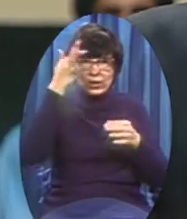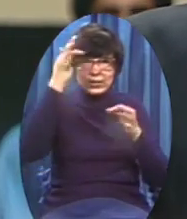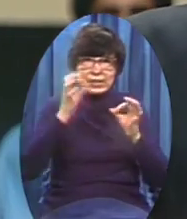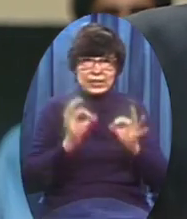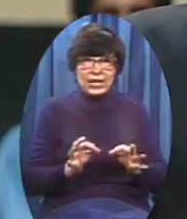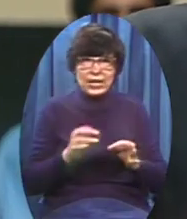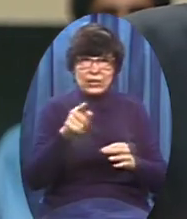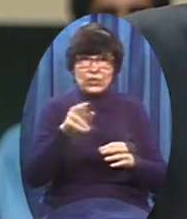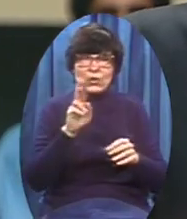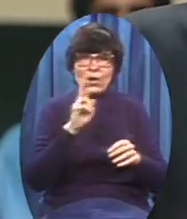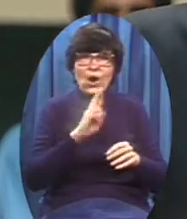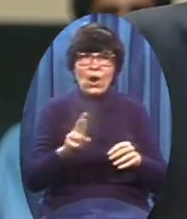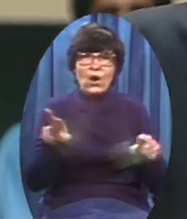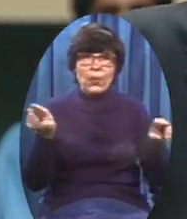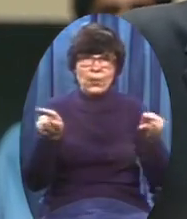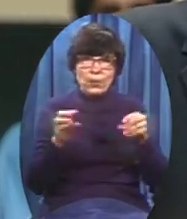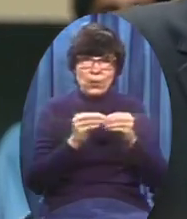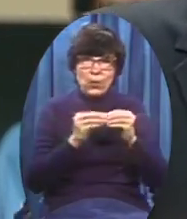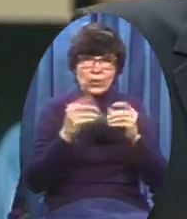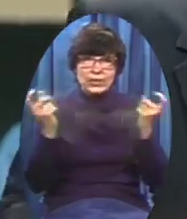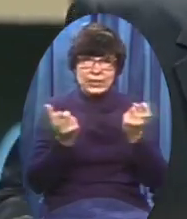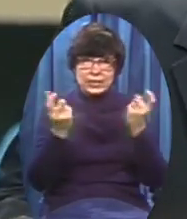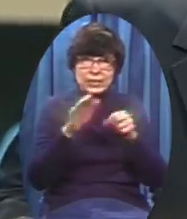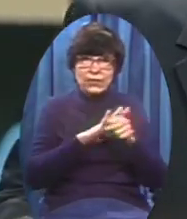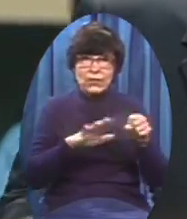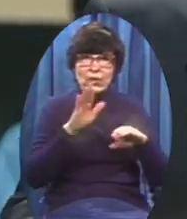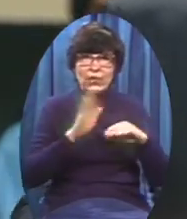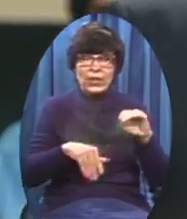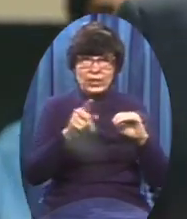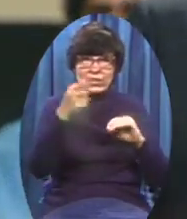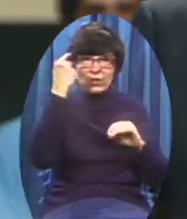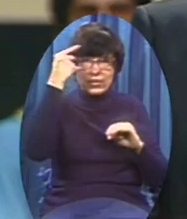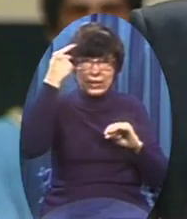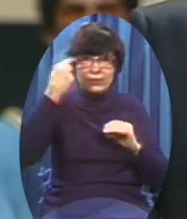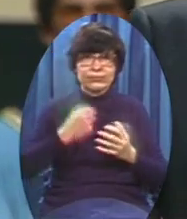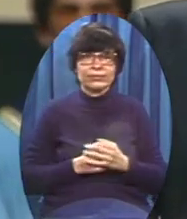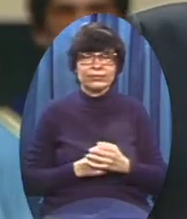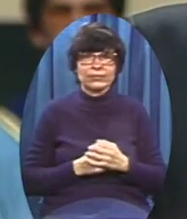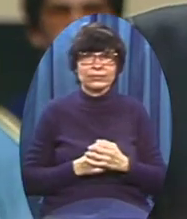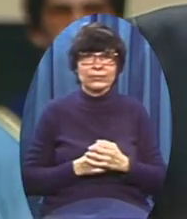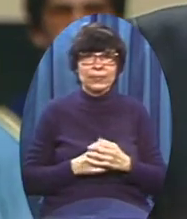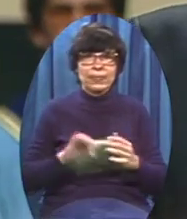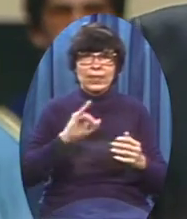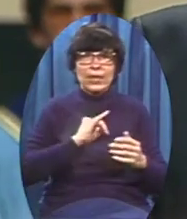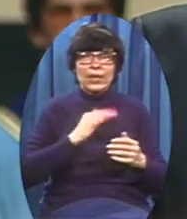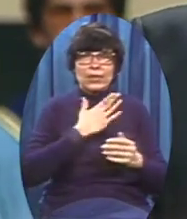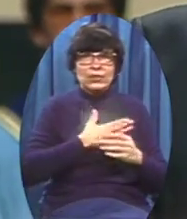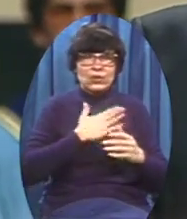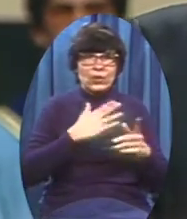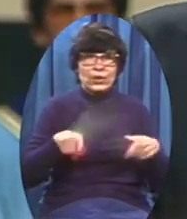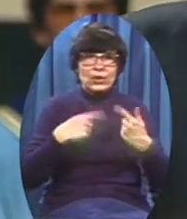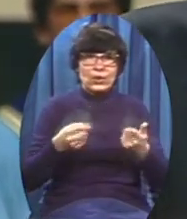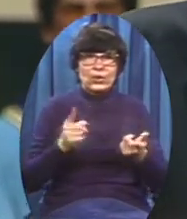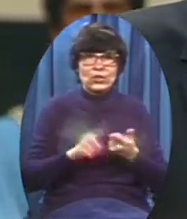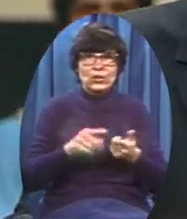more wicked than you think. I always enjoy going into a home to